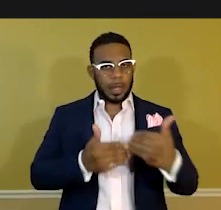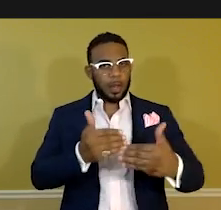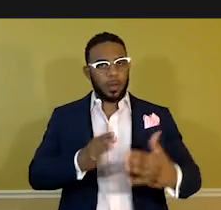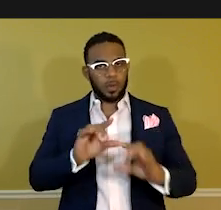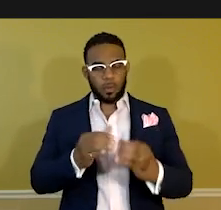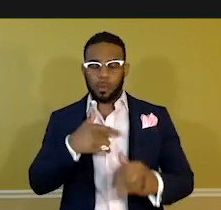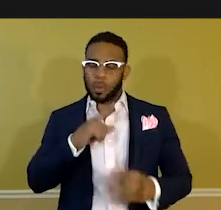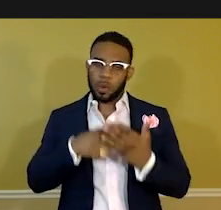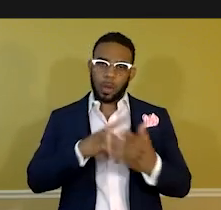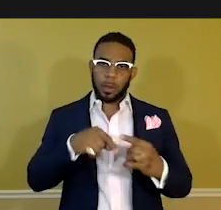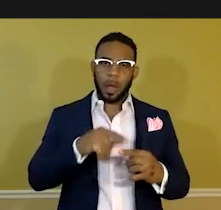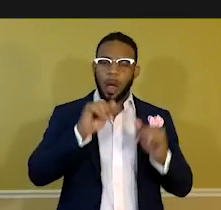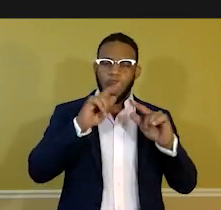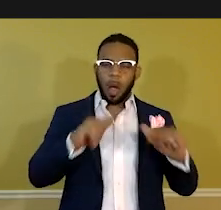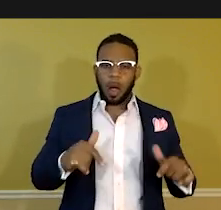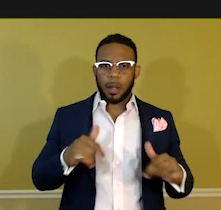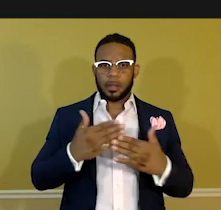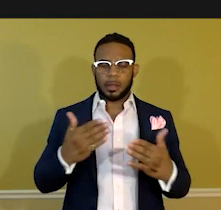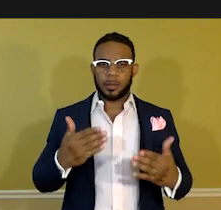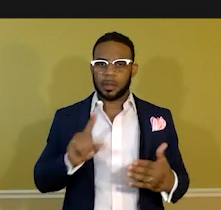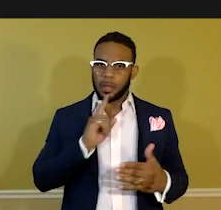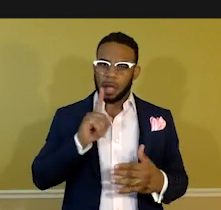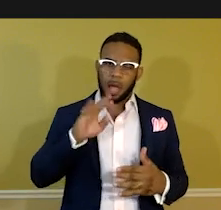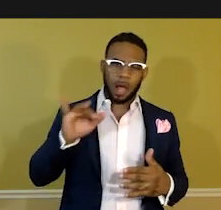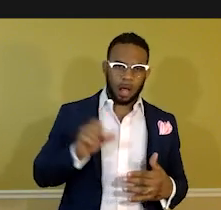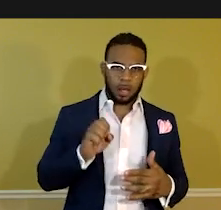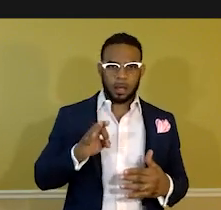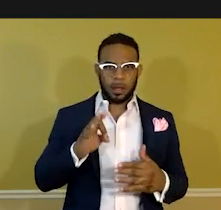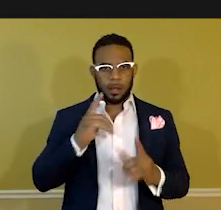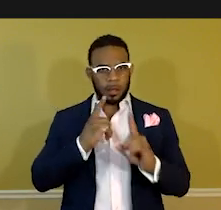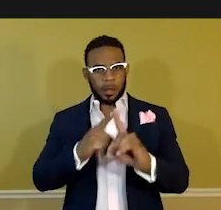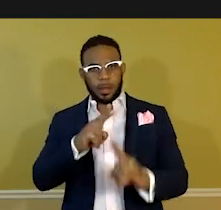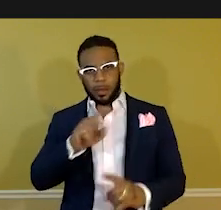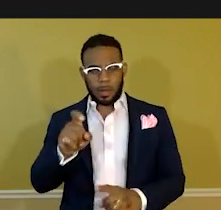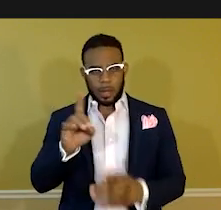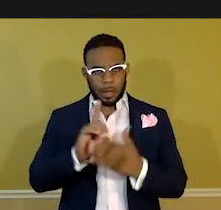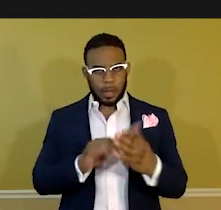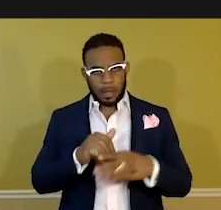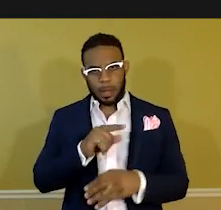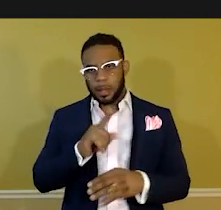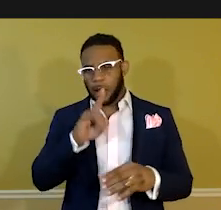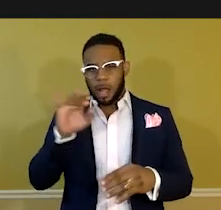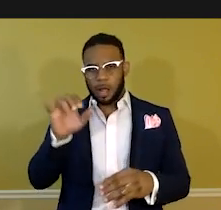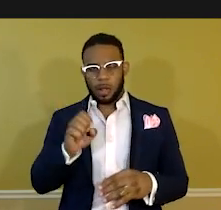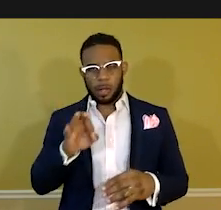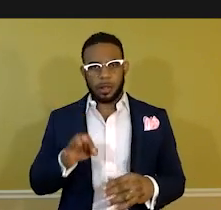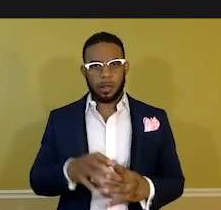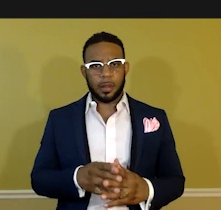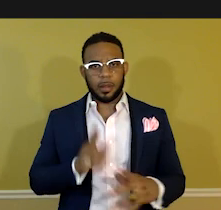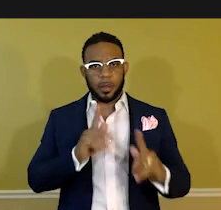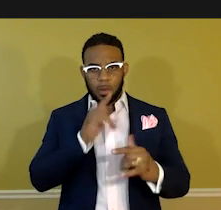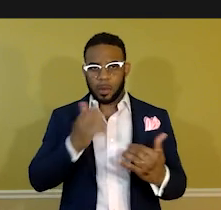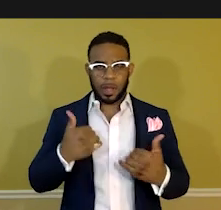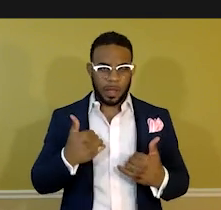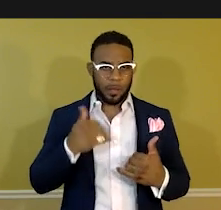um, where we talk about all of this stuff. And there are hundreds of aspiring UX designers in there. There are hundreds of people